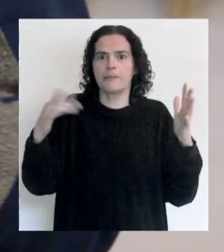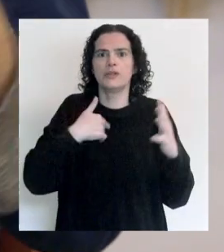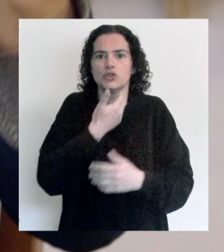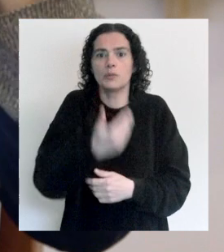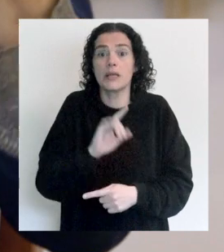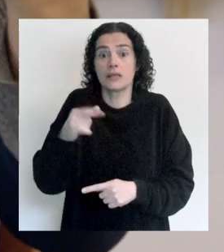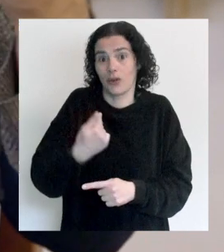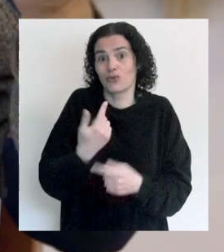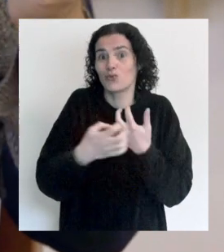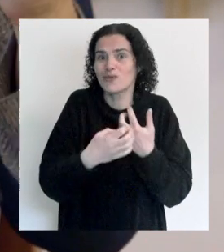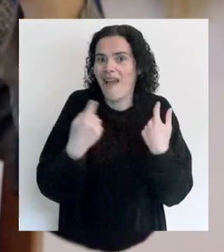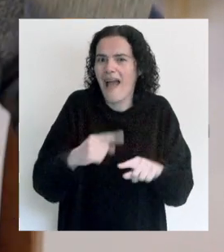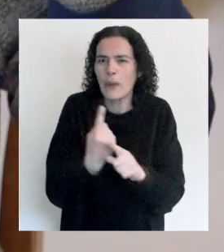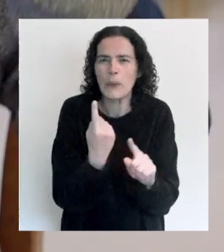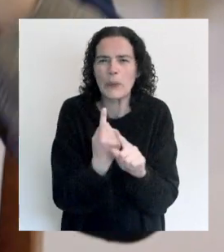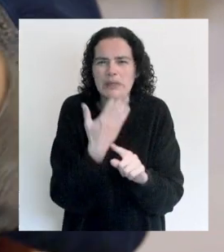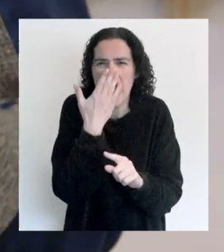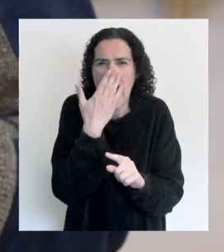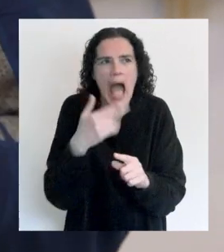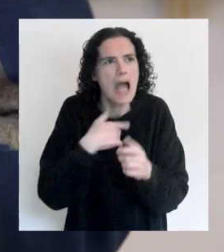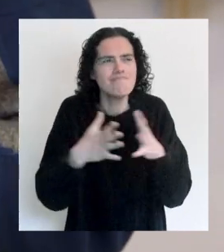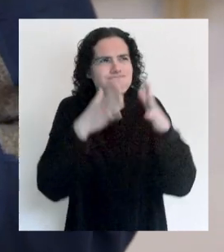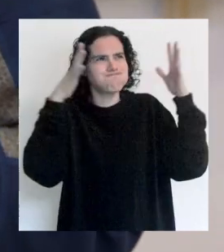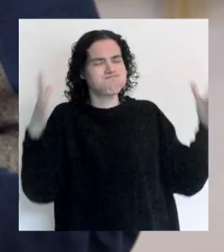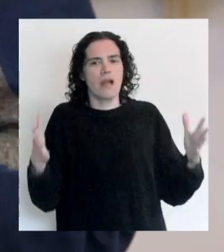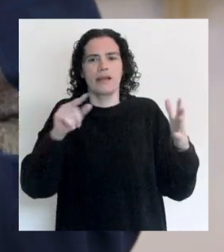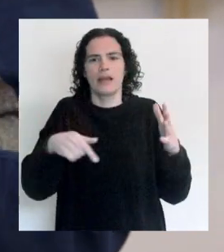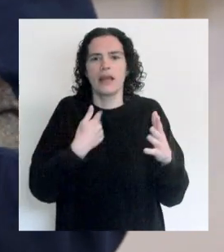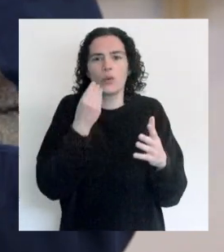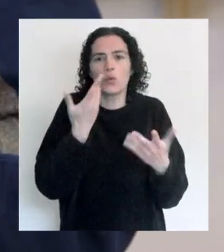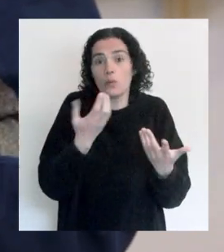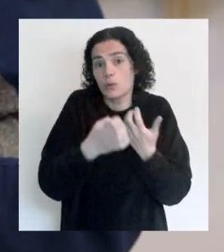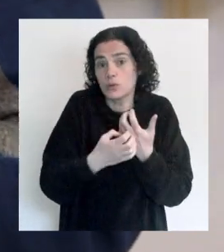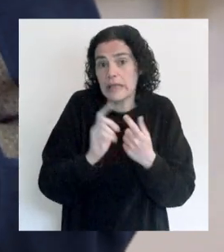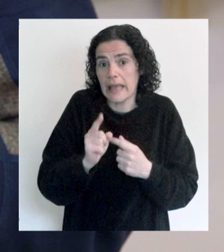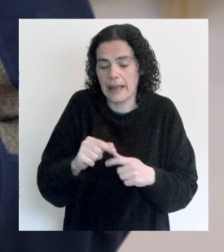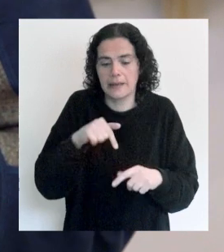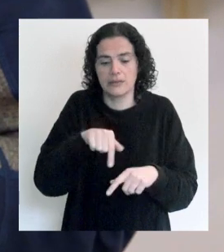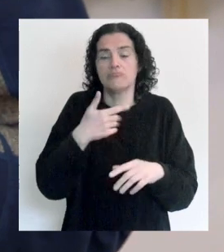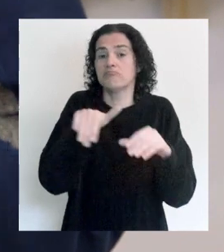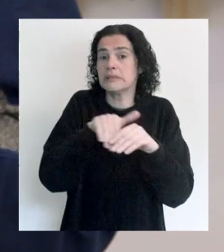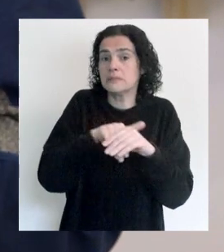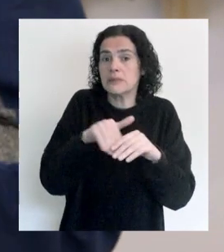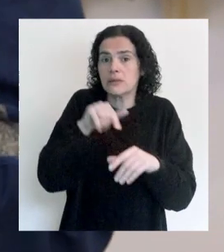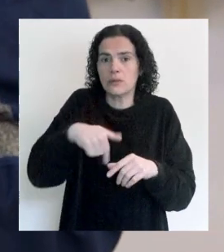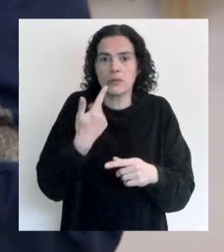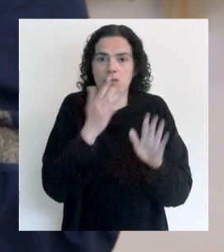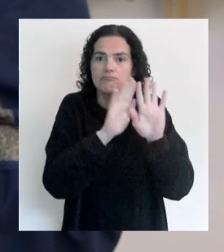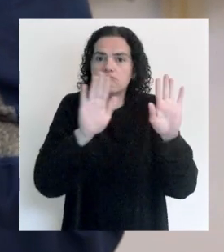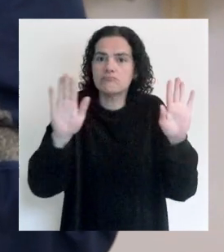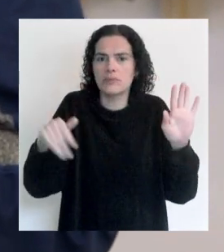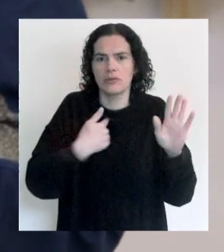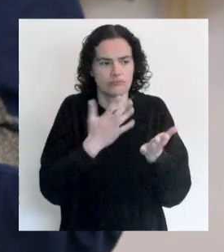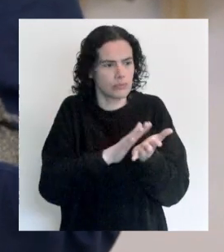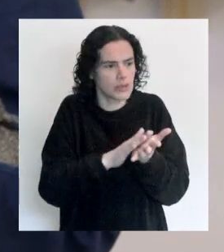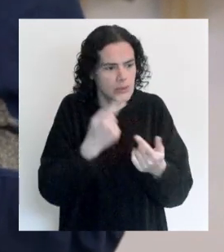this experience that you entered the kitchen and everything appeared like oversized. That was the kitchen altar of Fischli Weiss. And more artists participated in this show, and